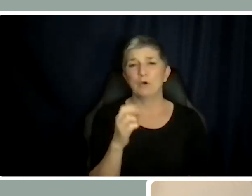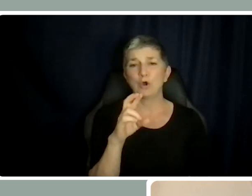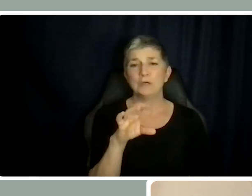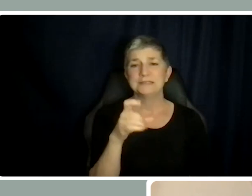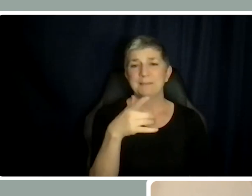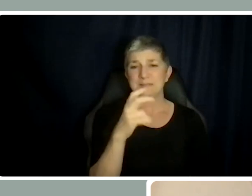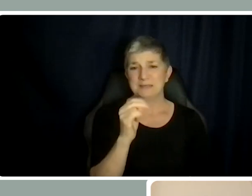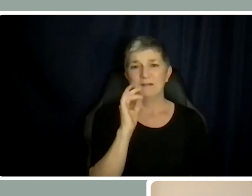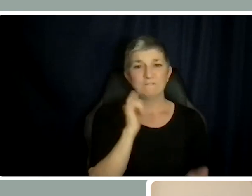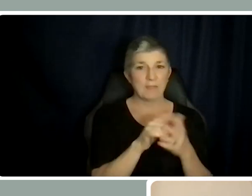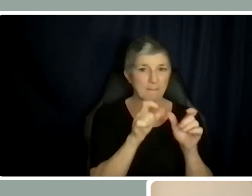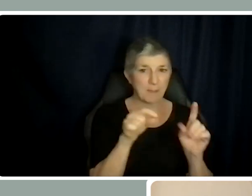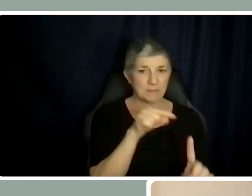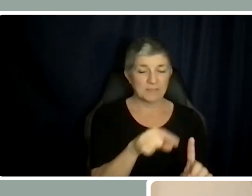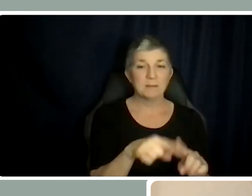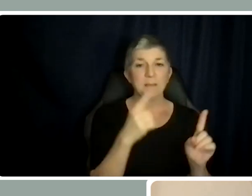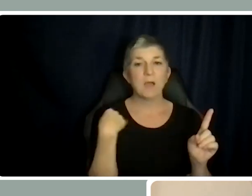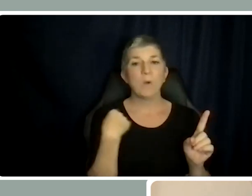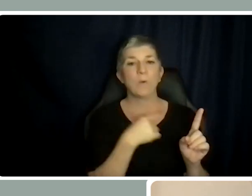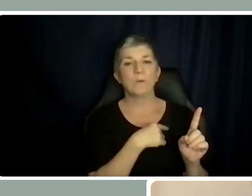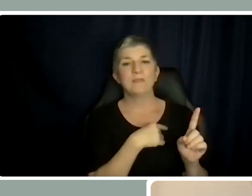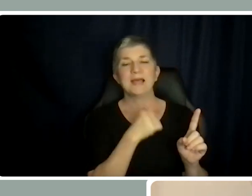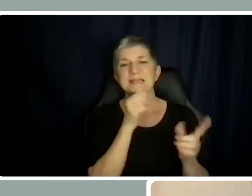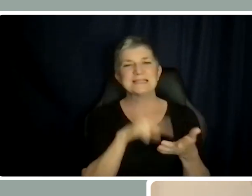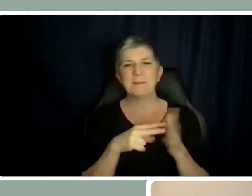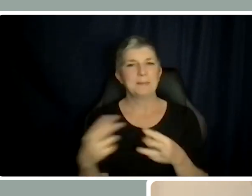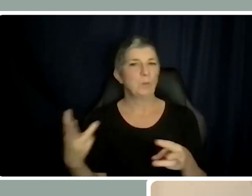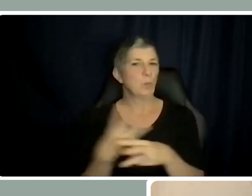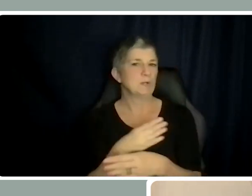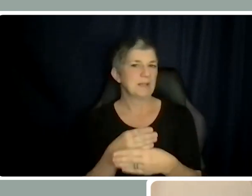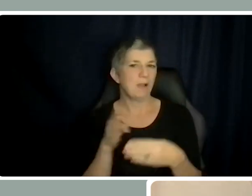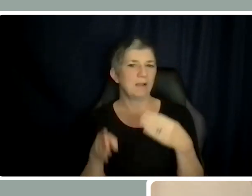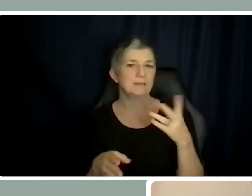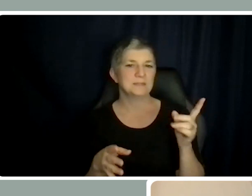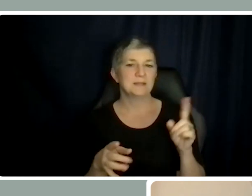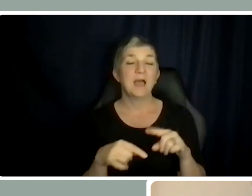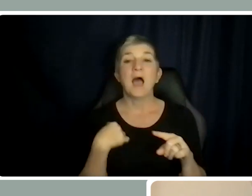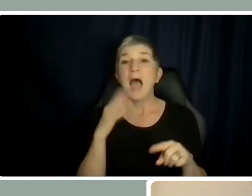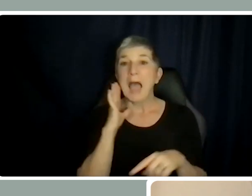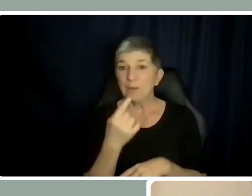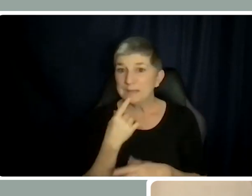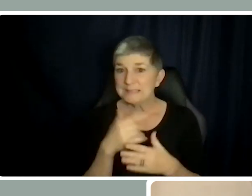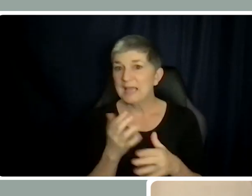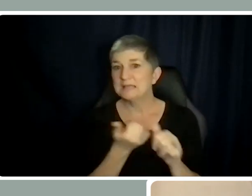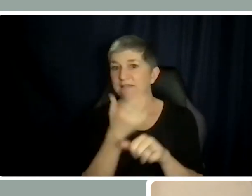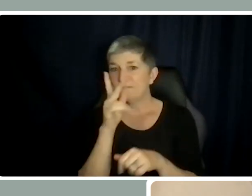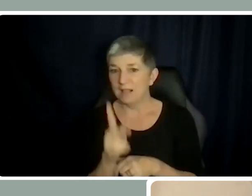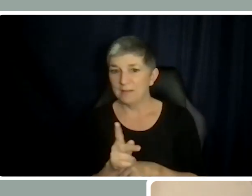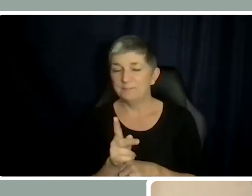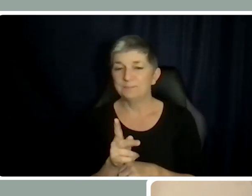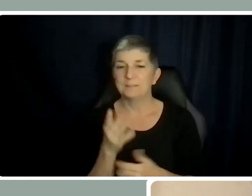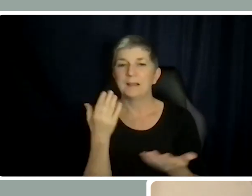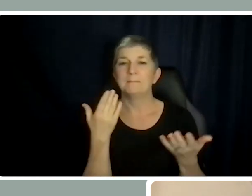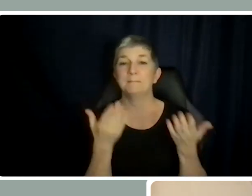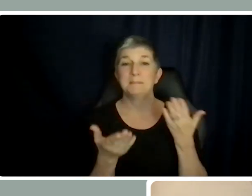those populations. But, that doesn't translate into worse outcomes. Okay. But I will say, as a follow-up, which was maybe your